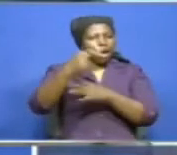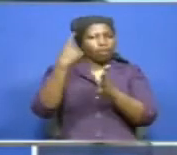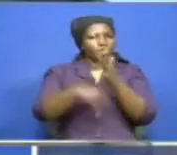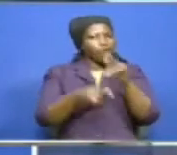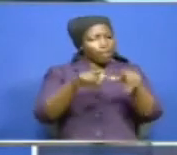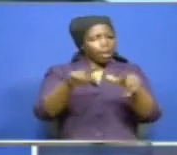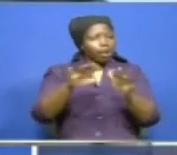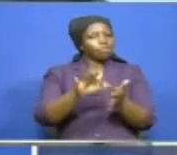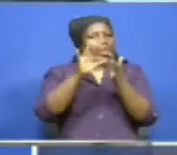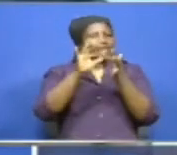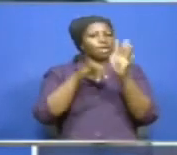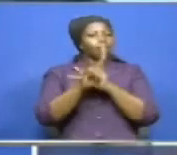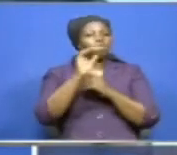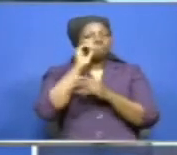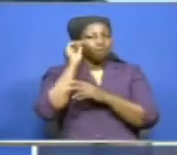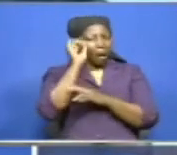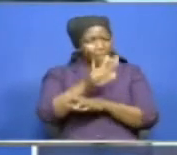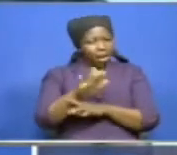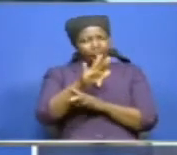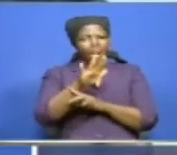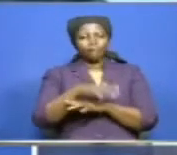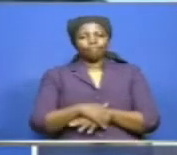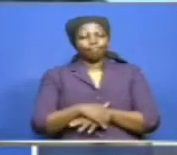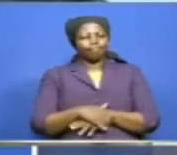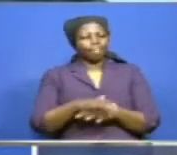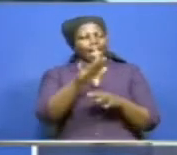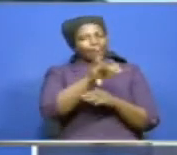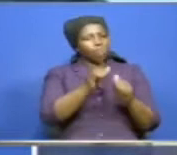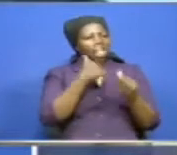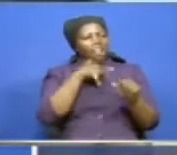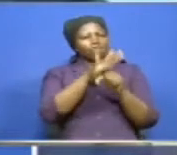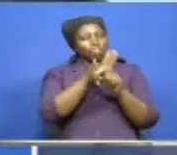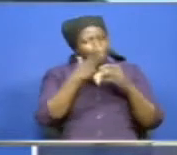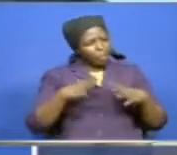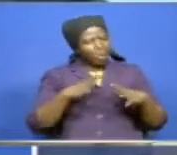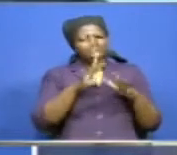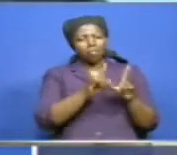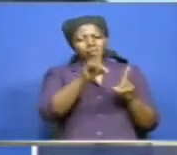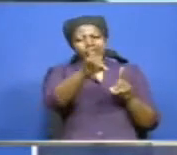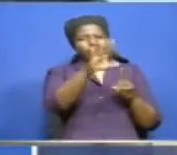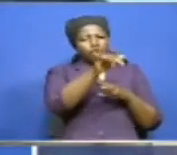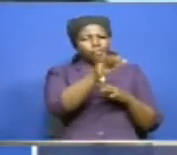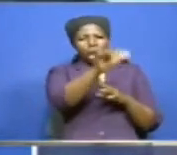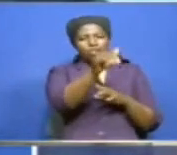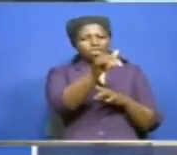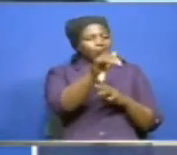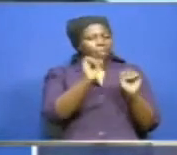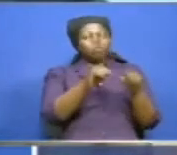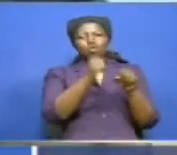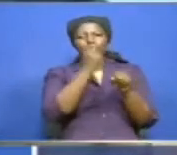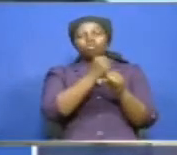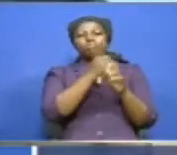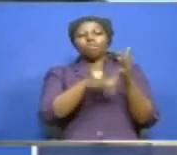in residential areas, high density areas, proximity to the city, maybe what measures can be put in place